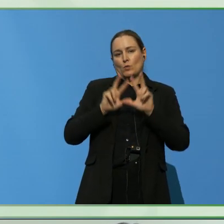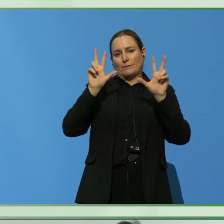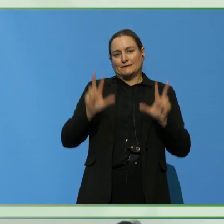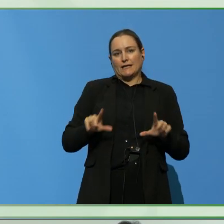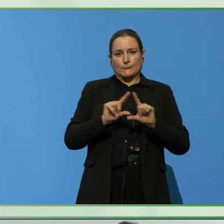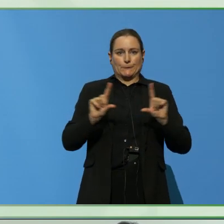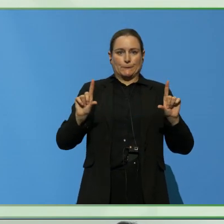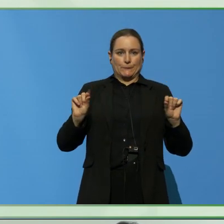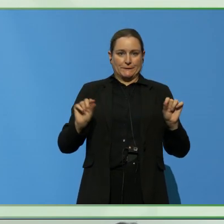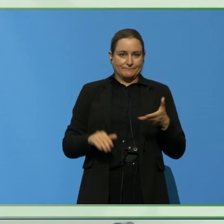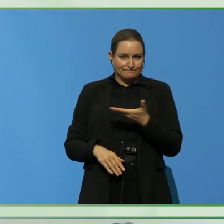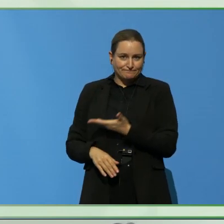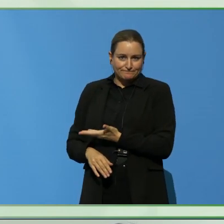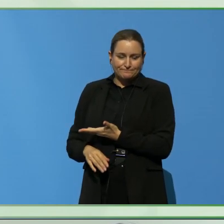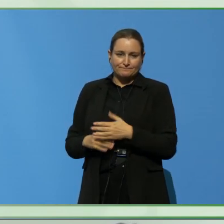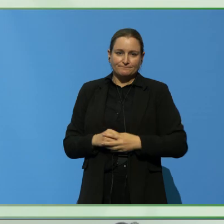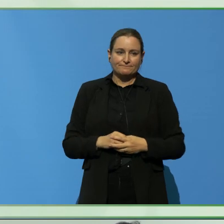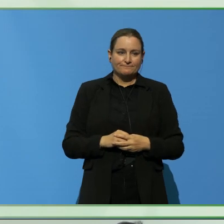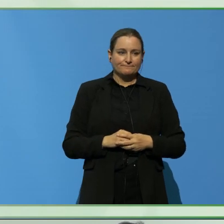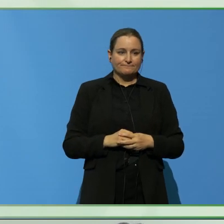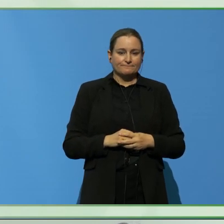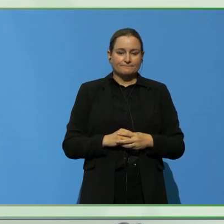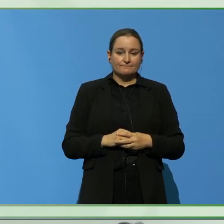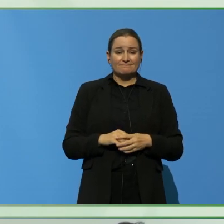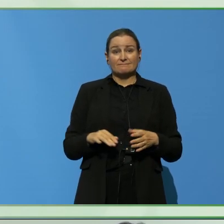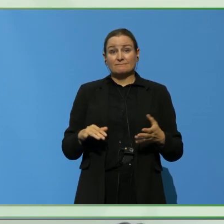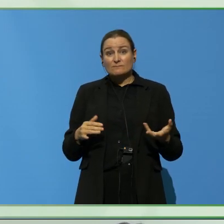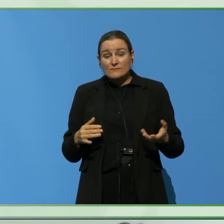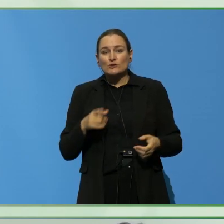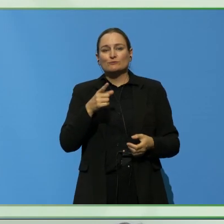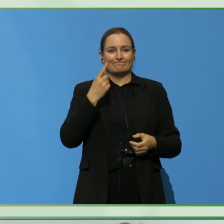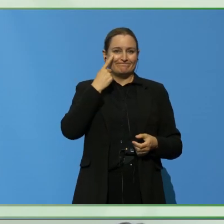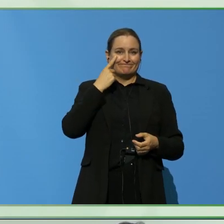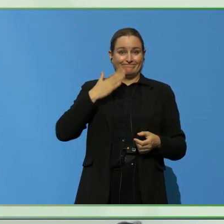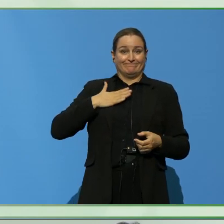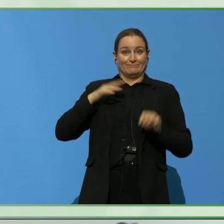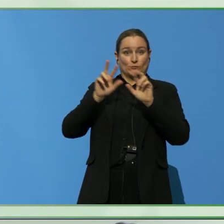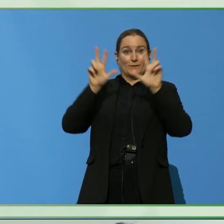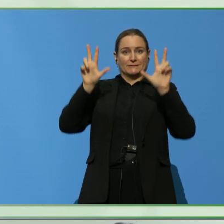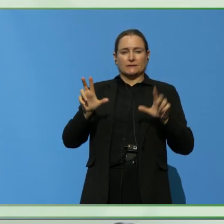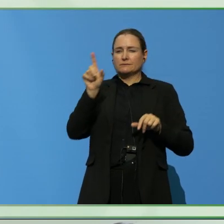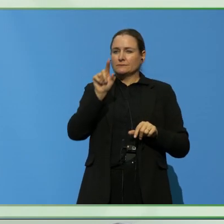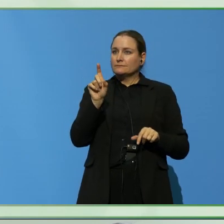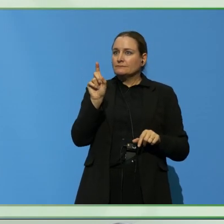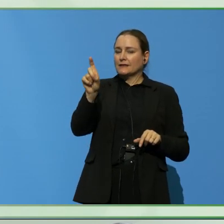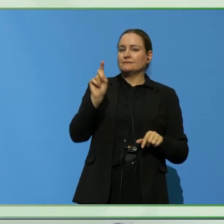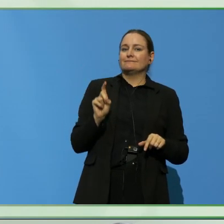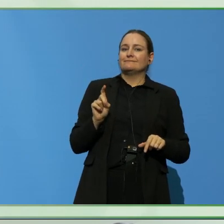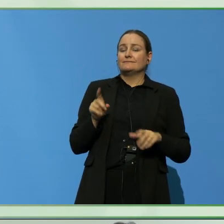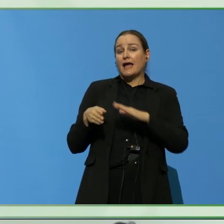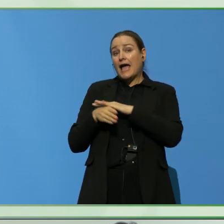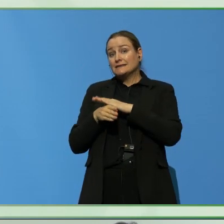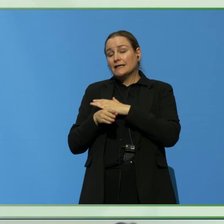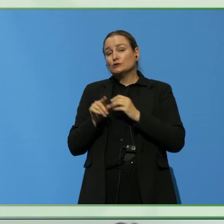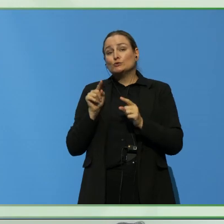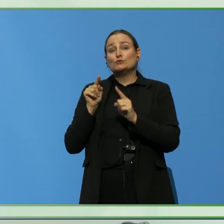contact@accesstosuccess.ca, or you can express your interest on the form on the homepage of our website, accesstosuccess.ca.